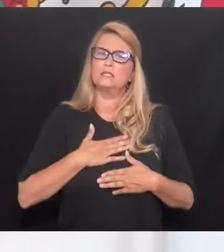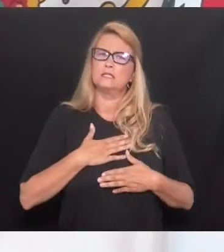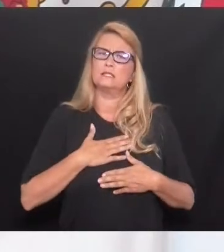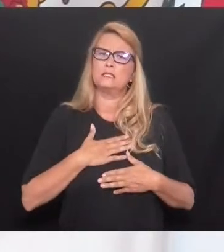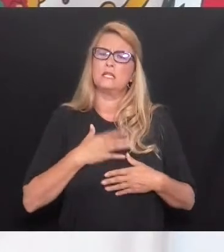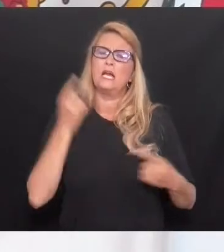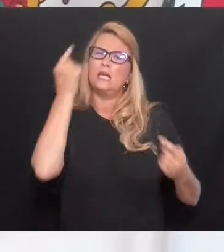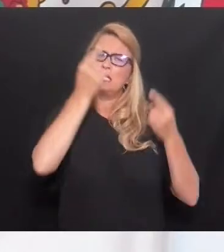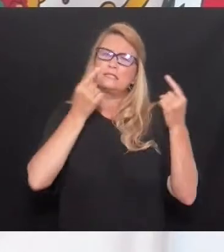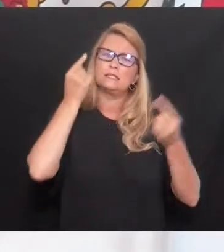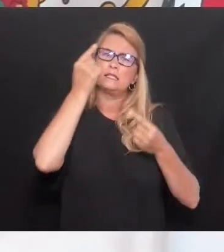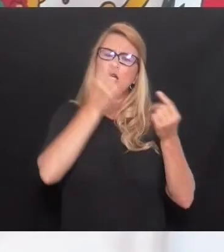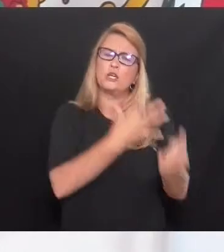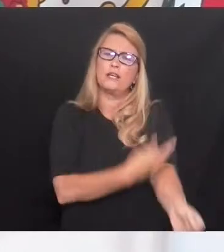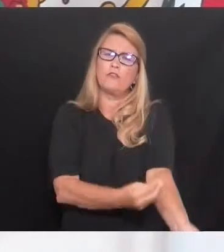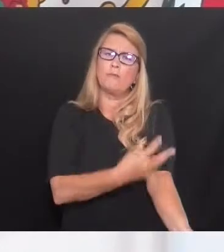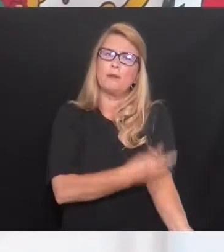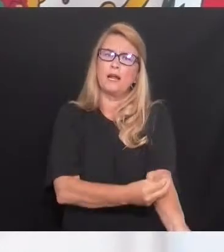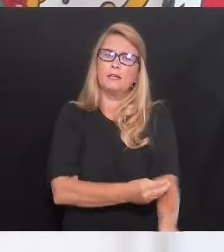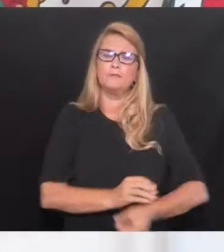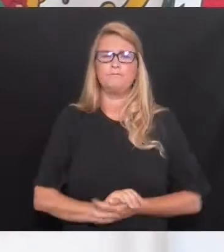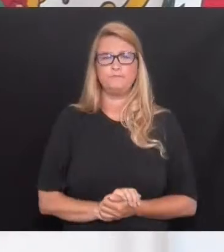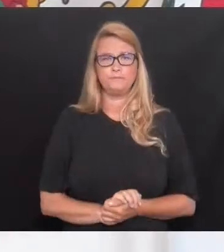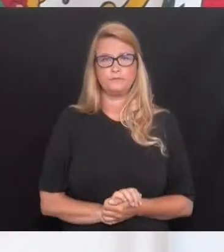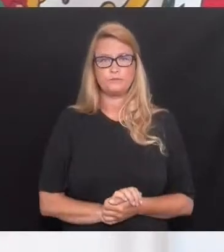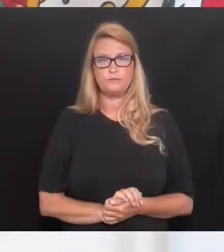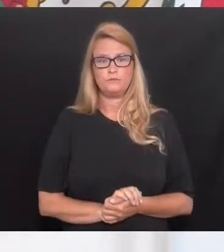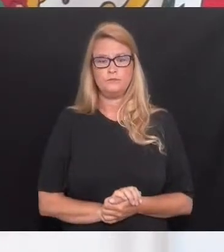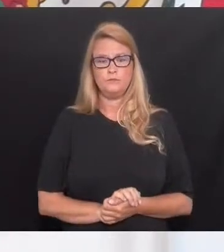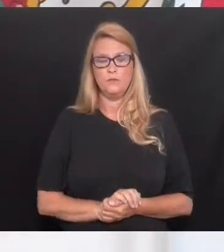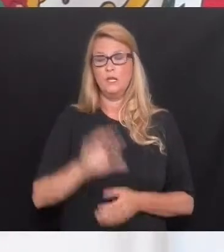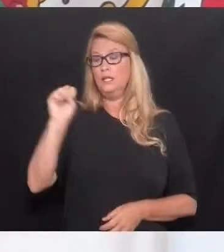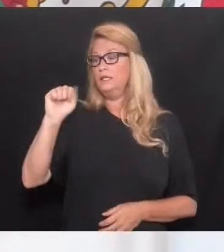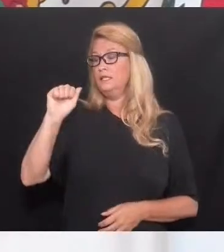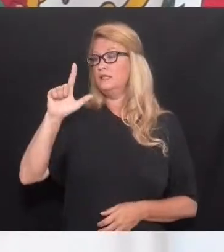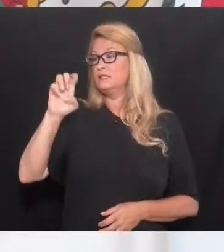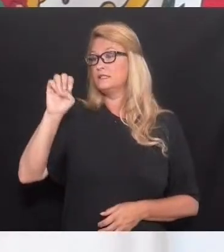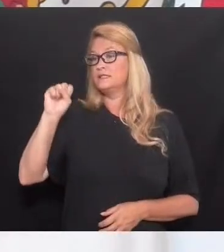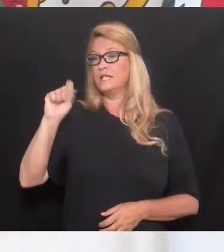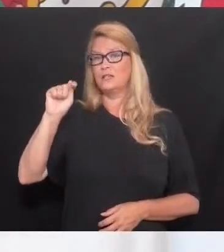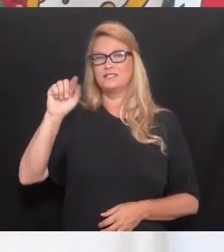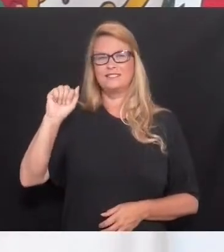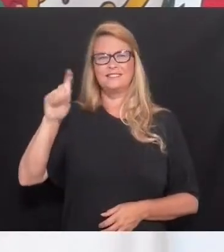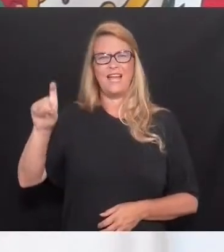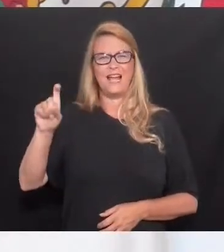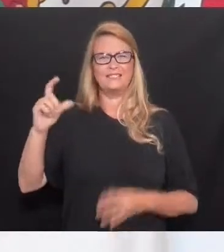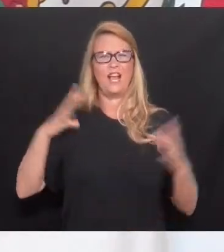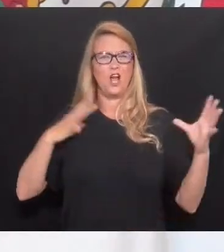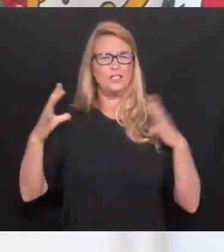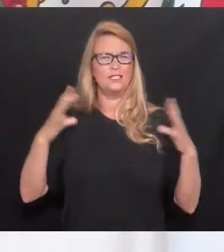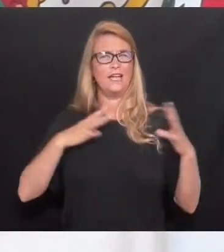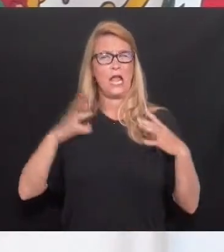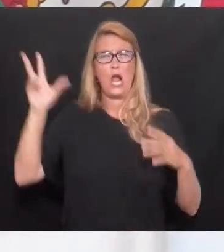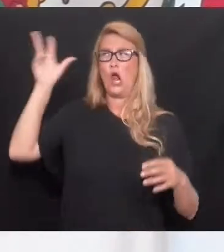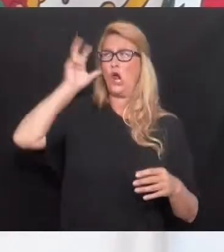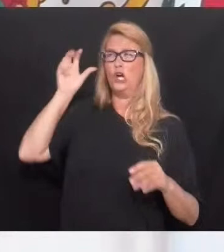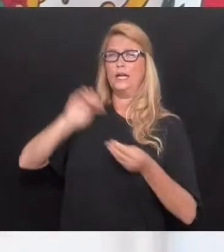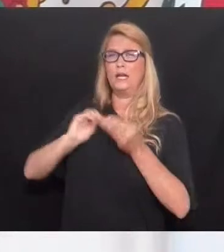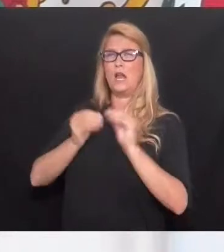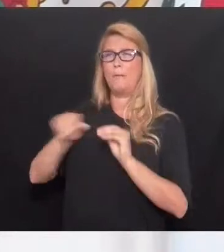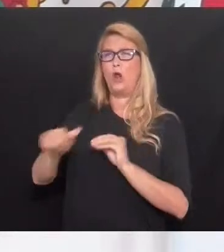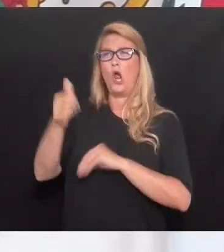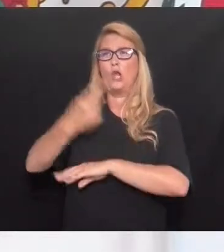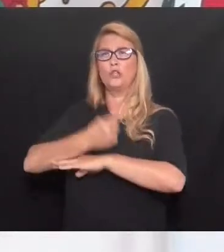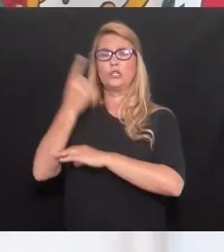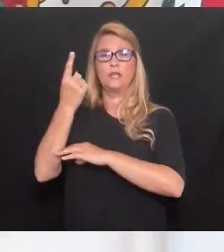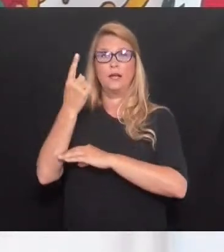to at least think about it. You know, from the standpoint of a sales tax holiday, you know, I heard a number the other day that was unbelievable,